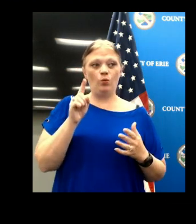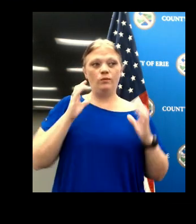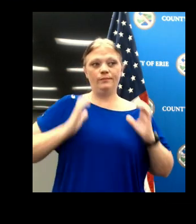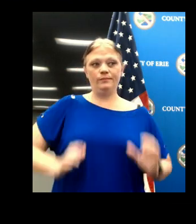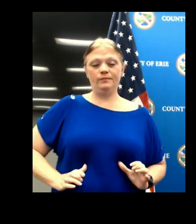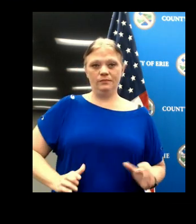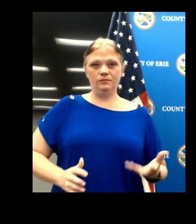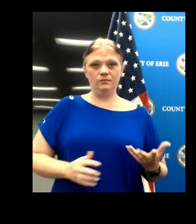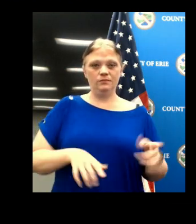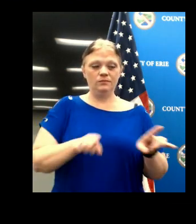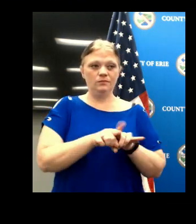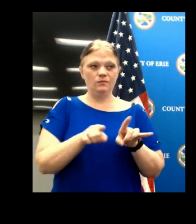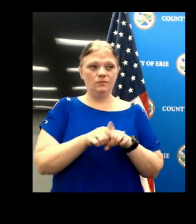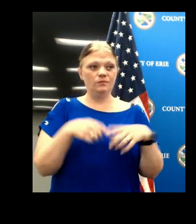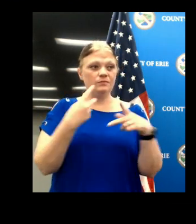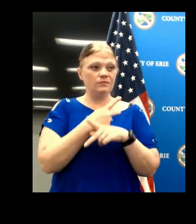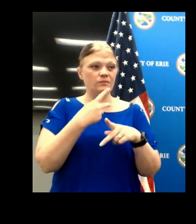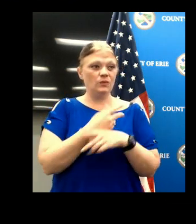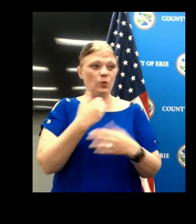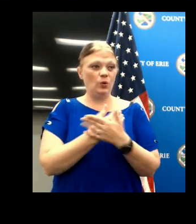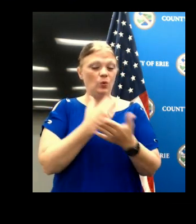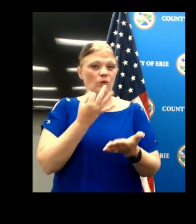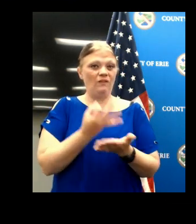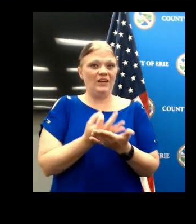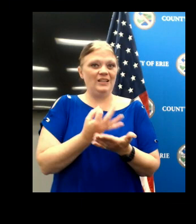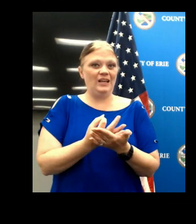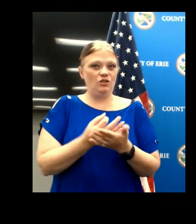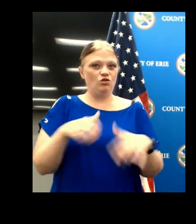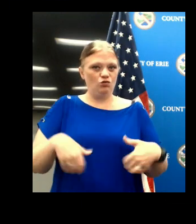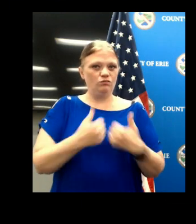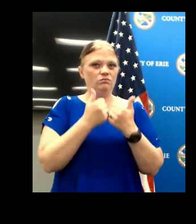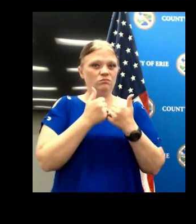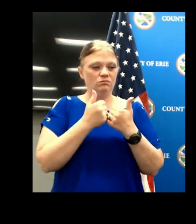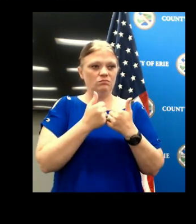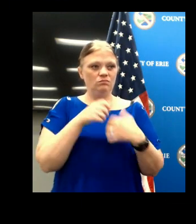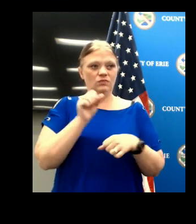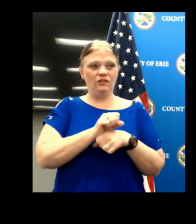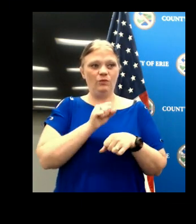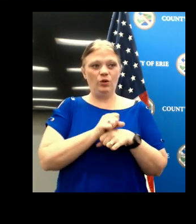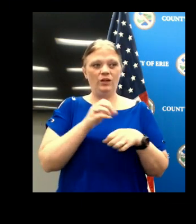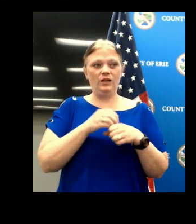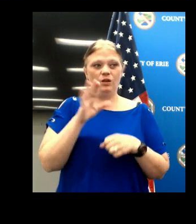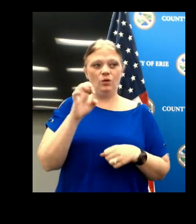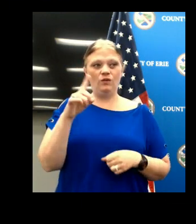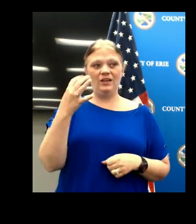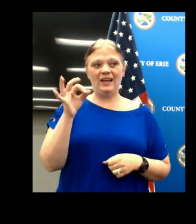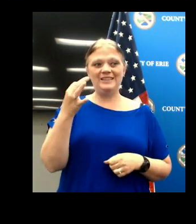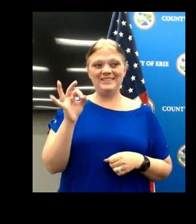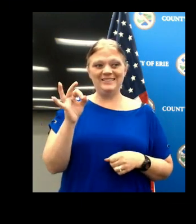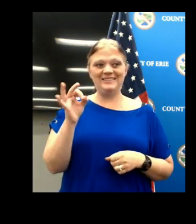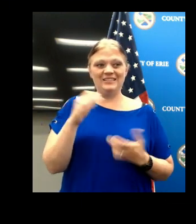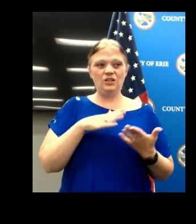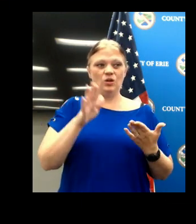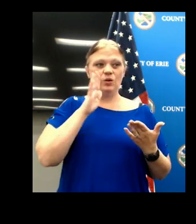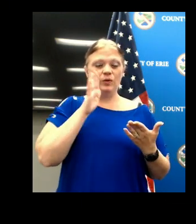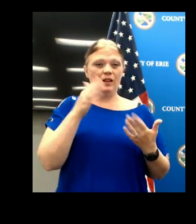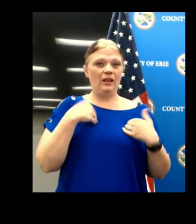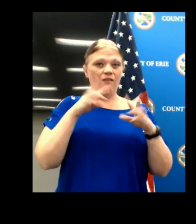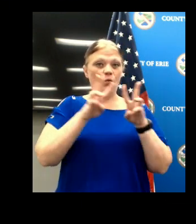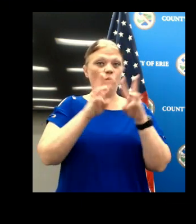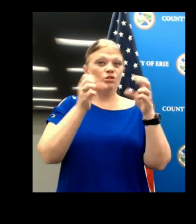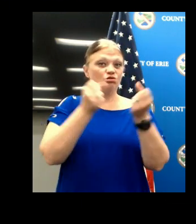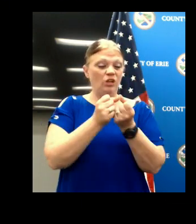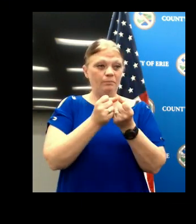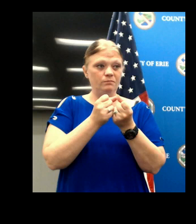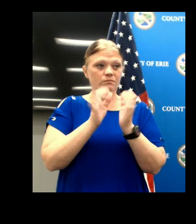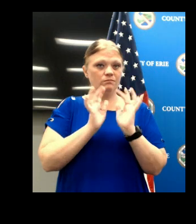patrons, and then also figure out the new financial challenges of working in COVID-19. So there's going to be a workshop that's going